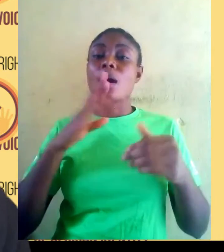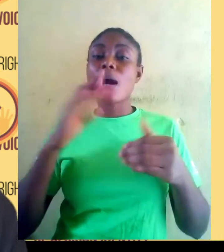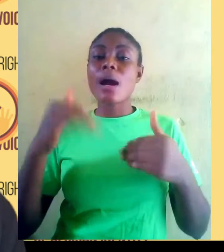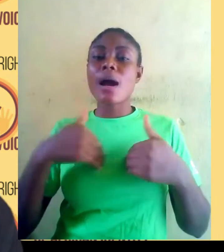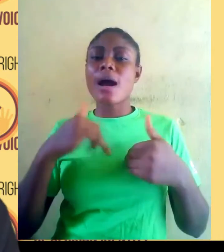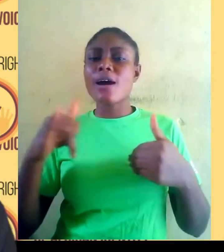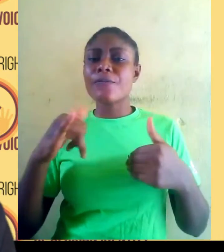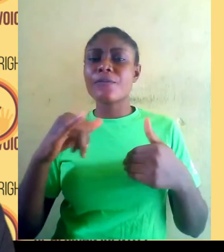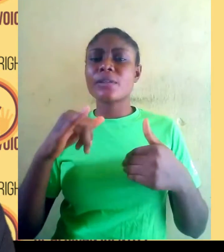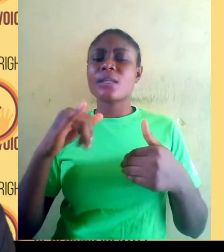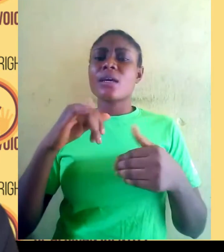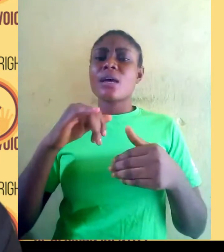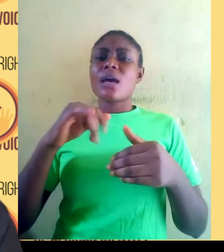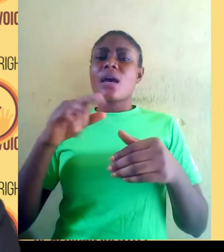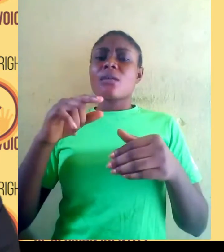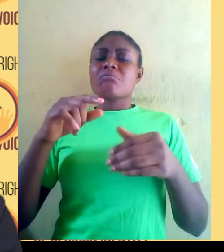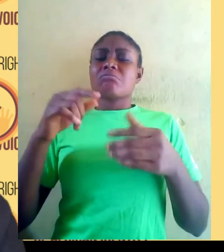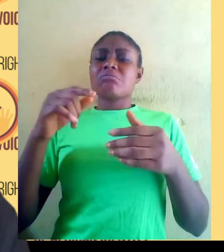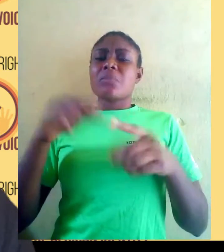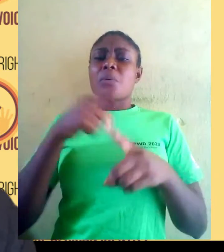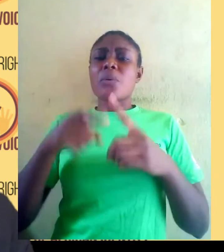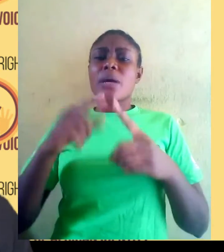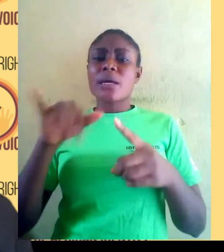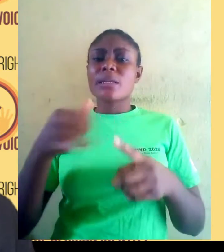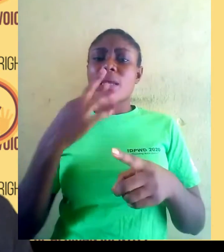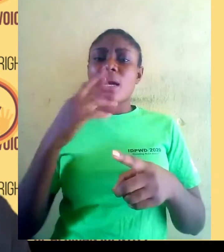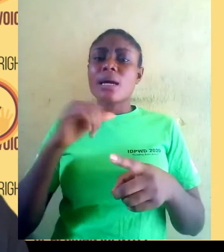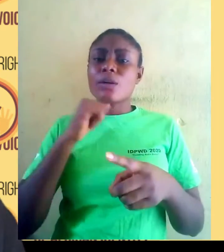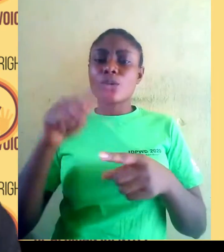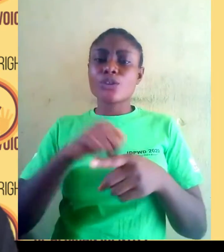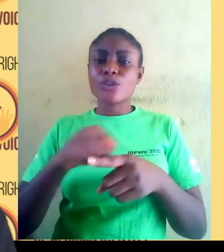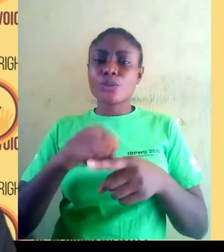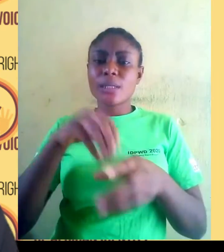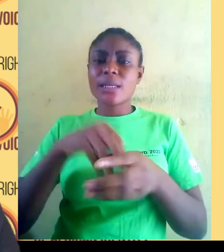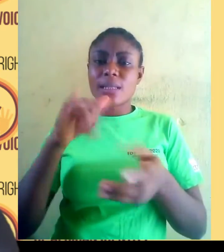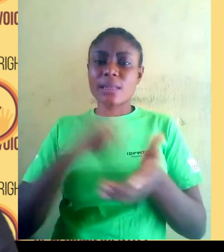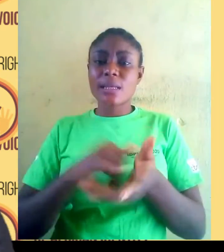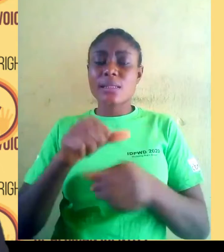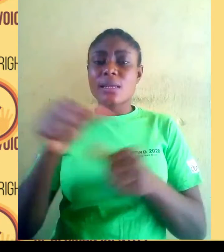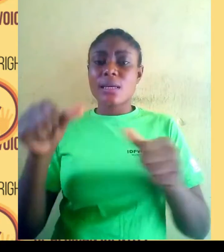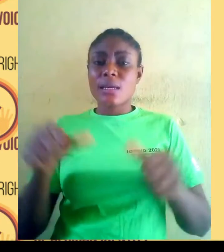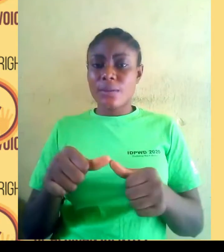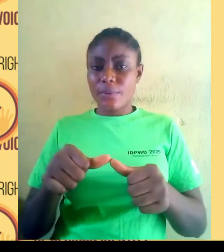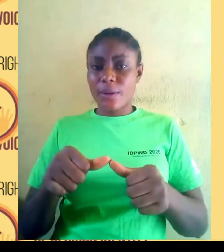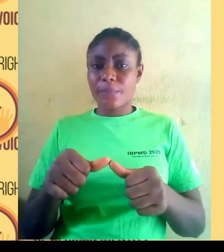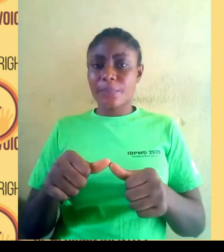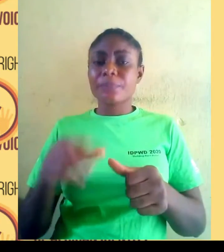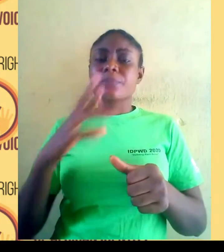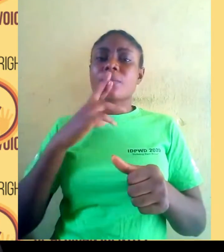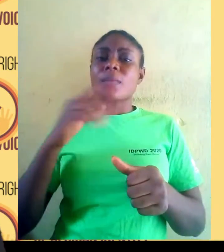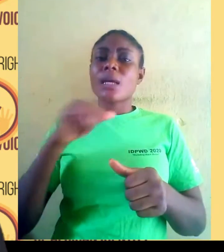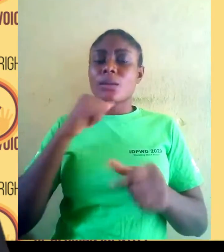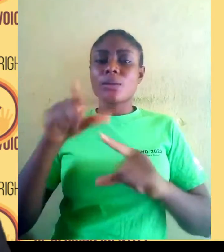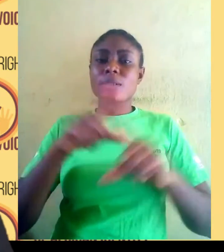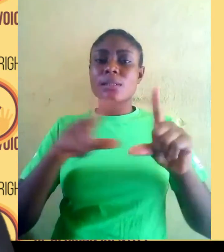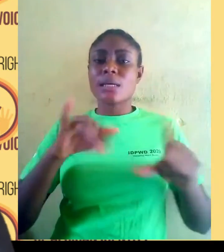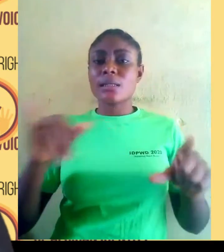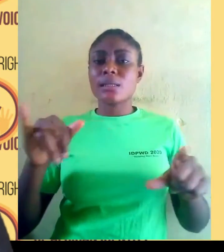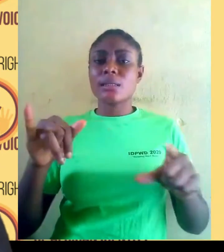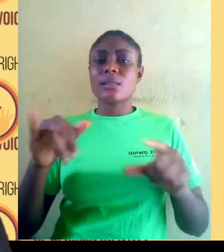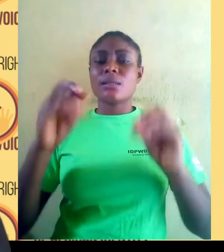people trained in that area, and a lot of them that we have met are not signing teachers, yet